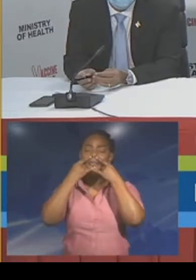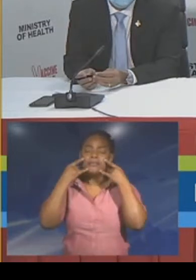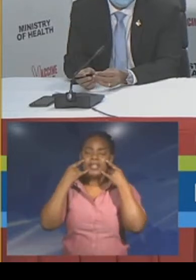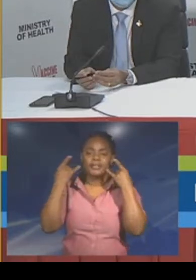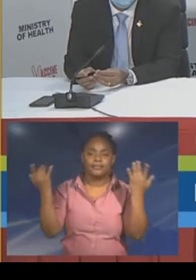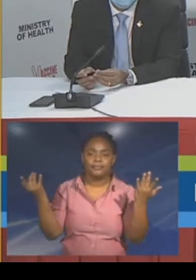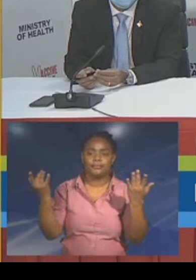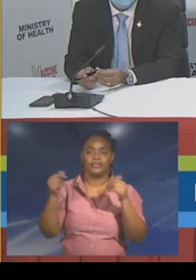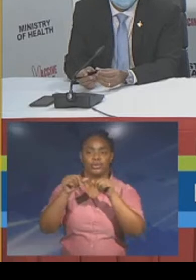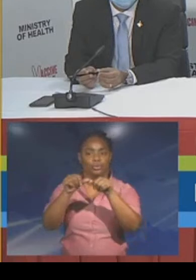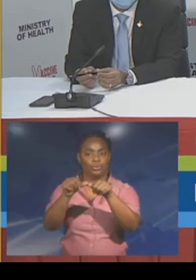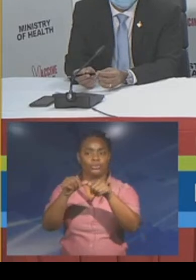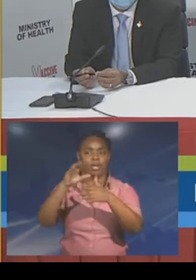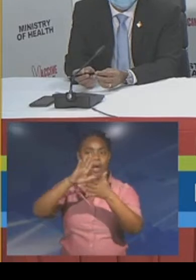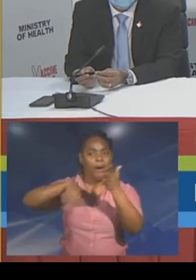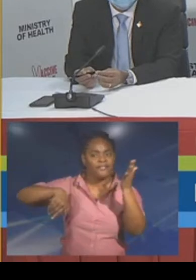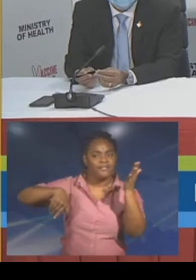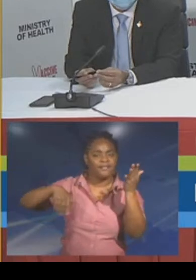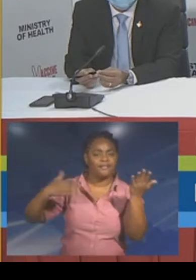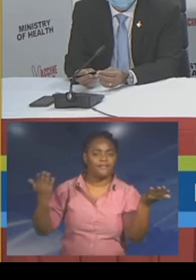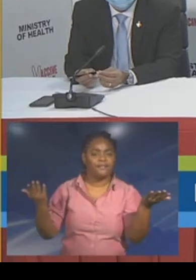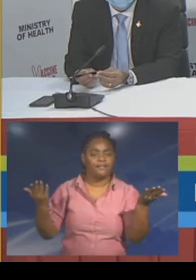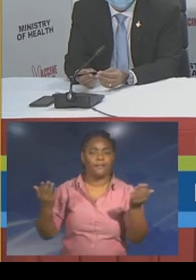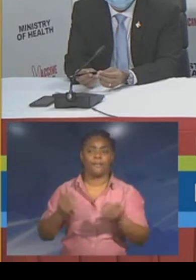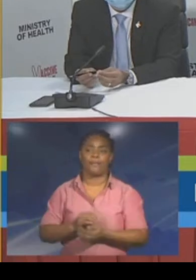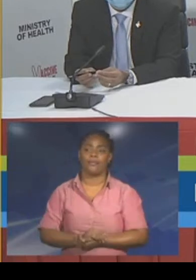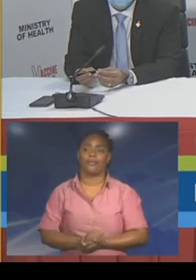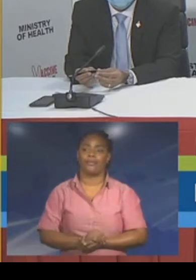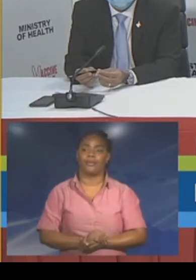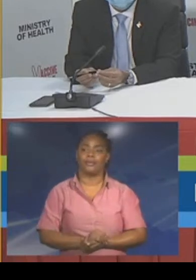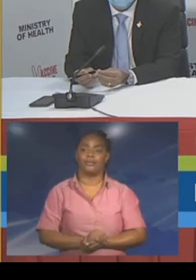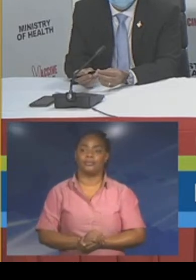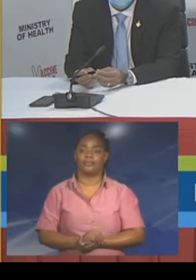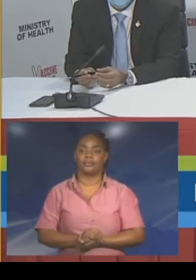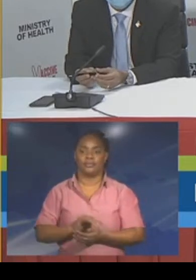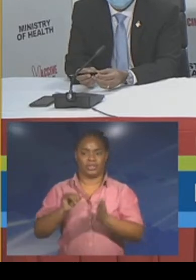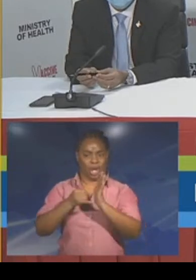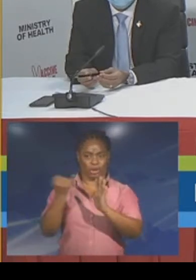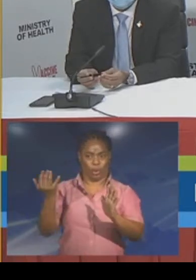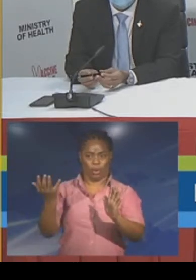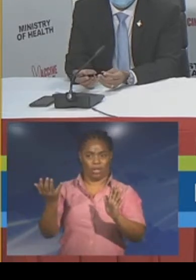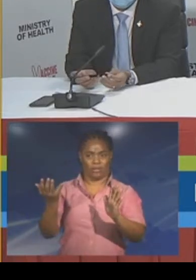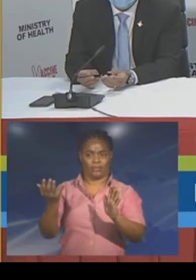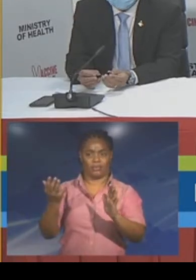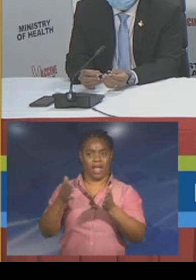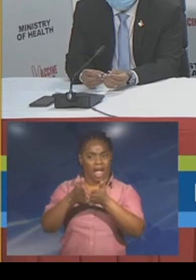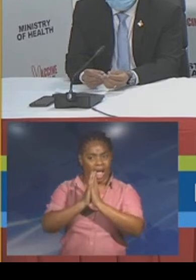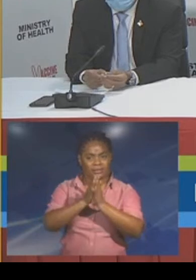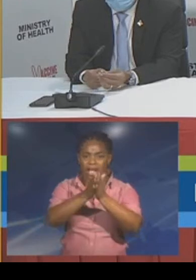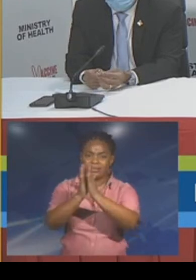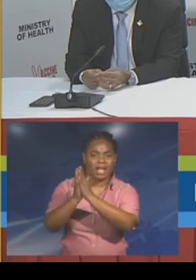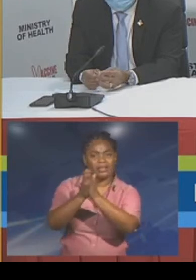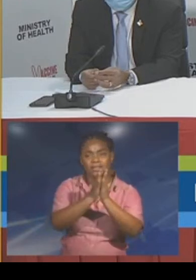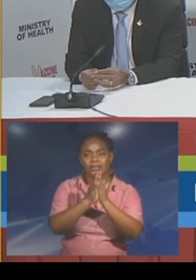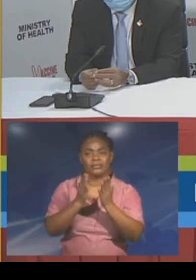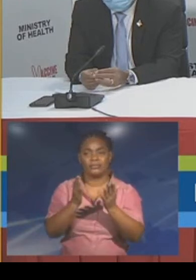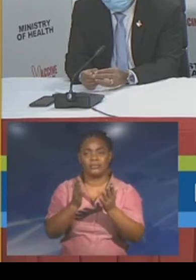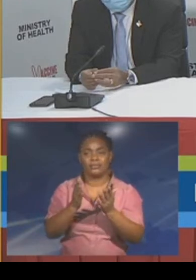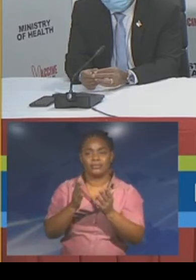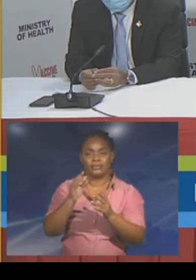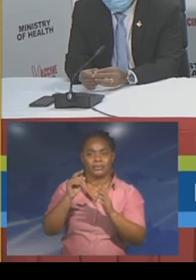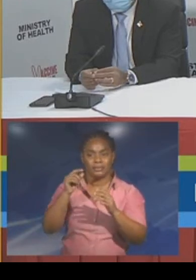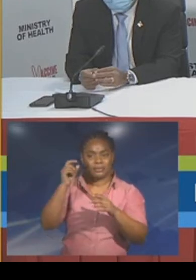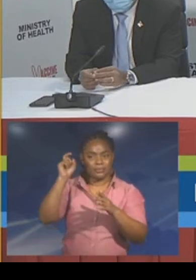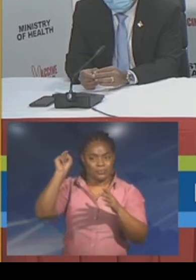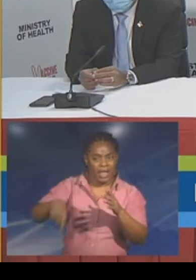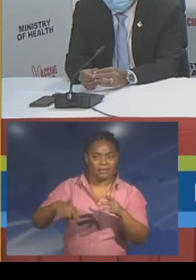the removal of the mask mandate, right? It is just recommendation. So in other words, if someone um,